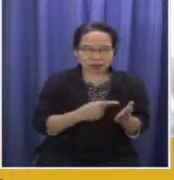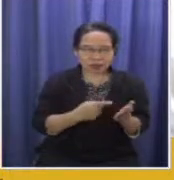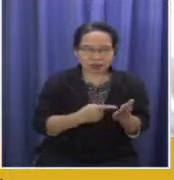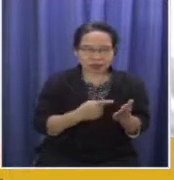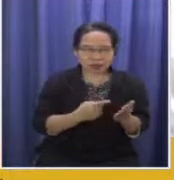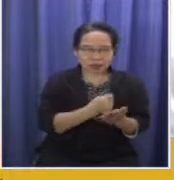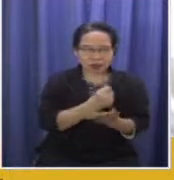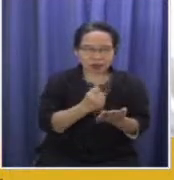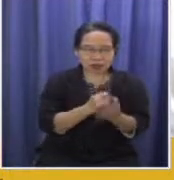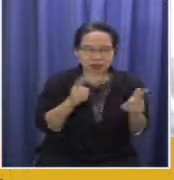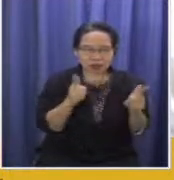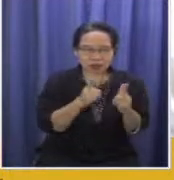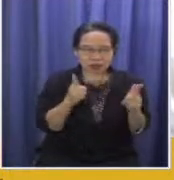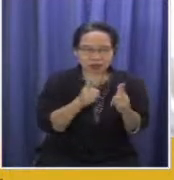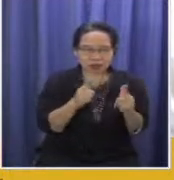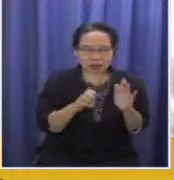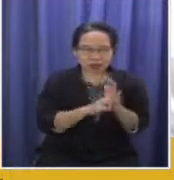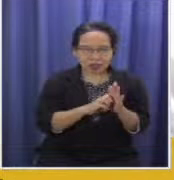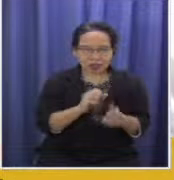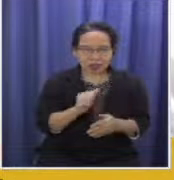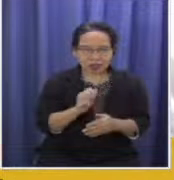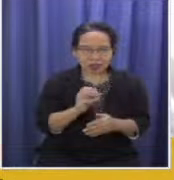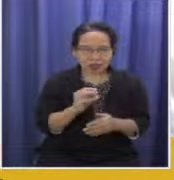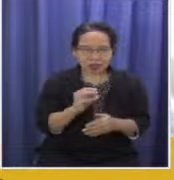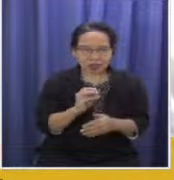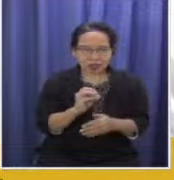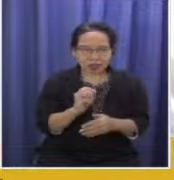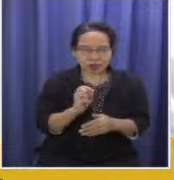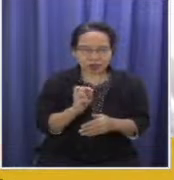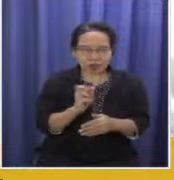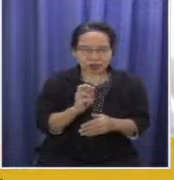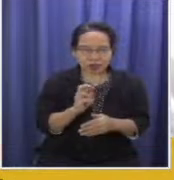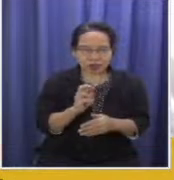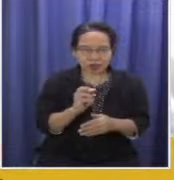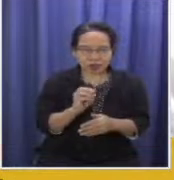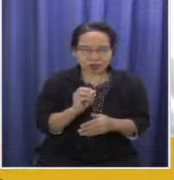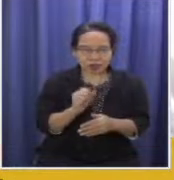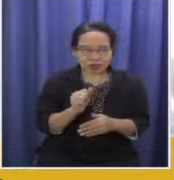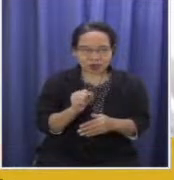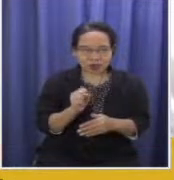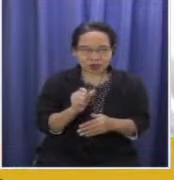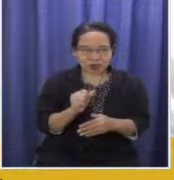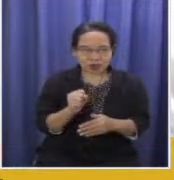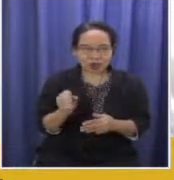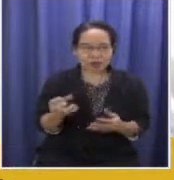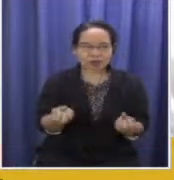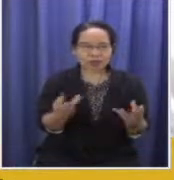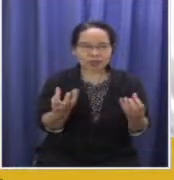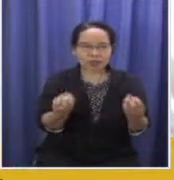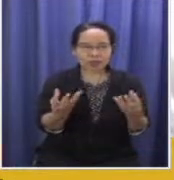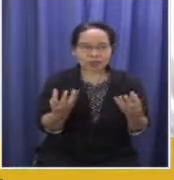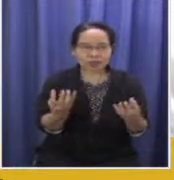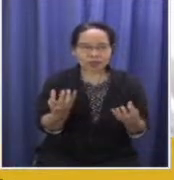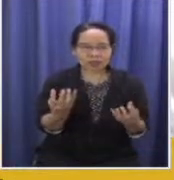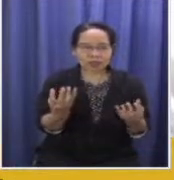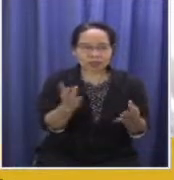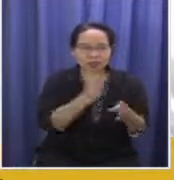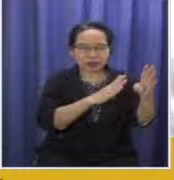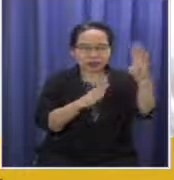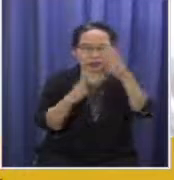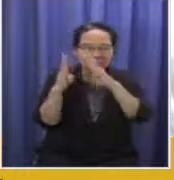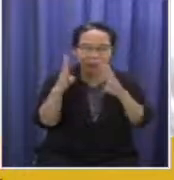but the arm of the OSIRIS-REx took so many. That's why there was a